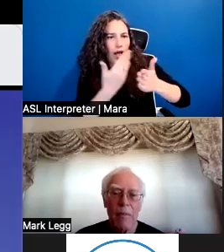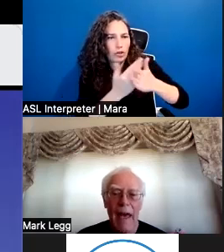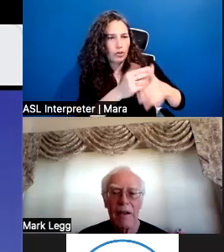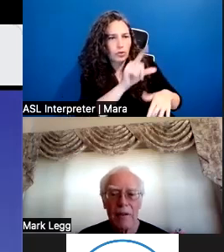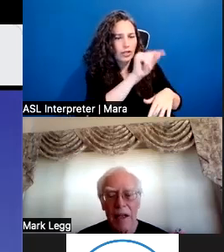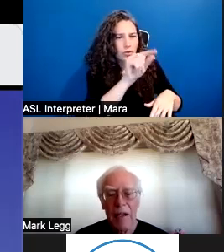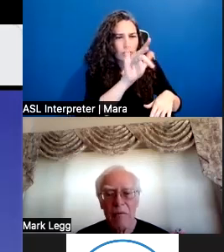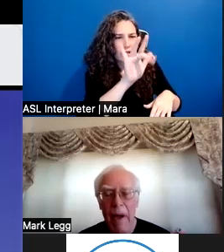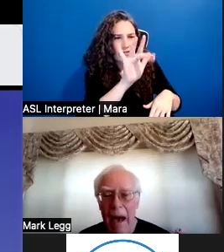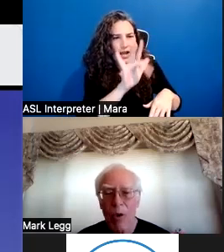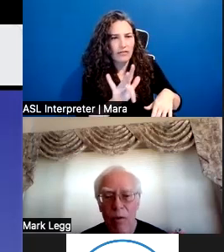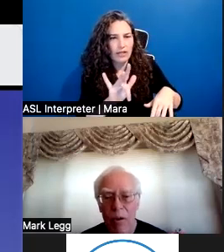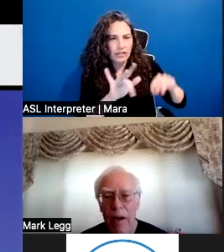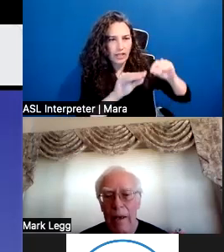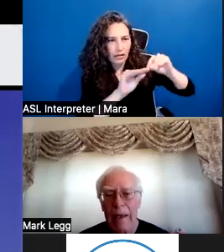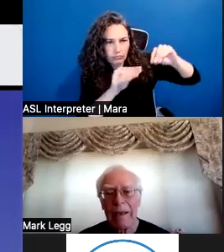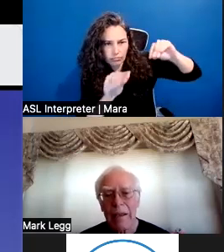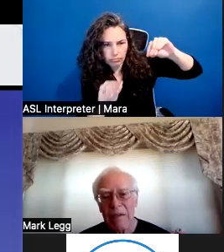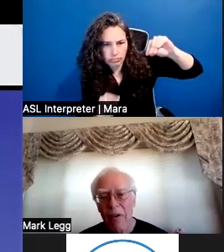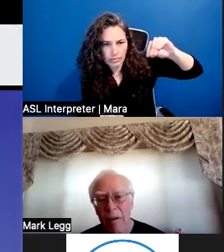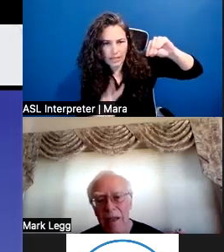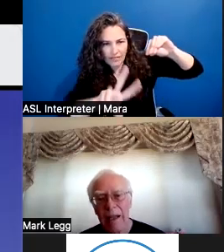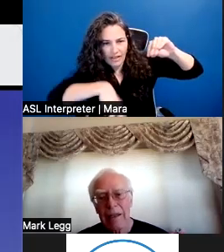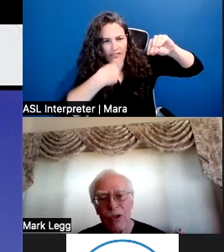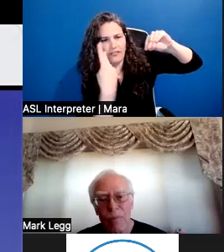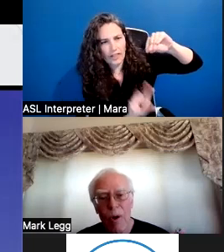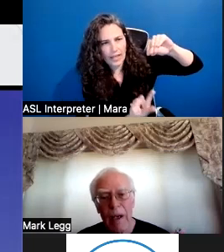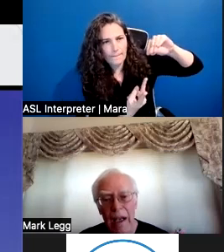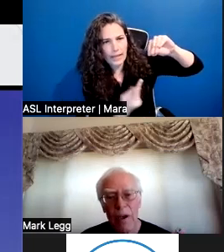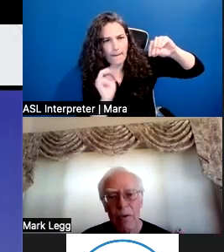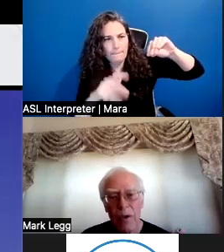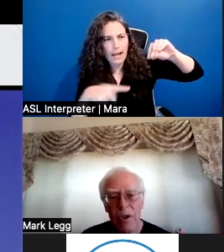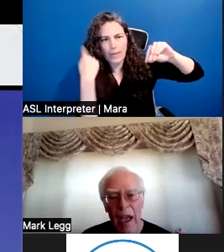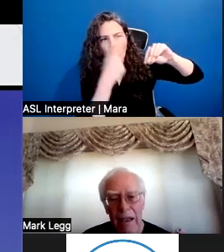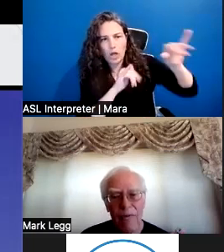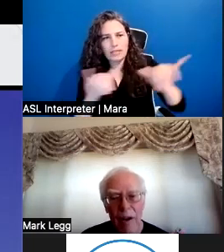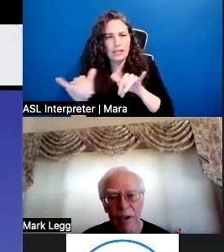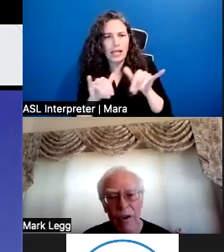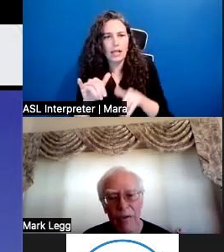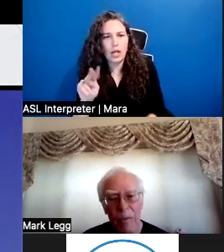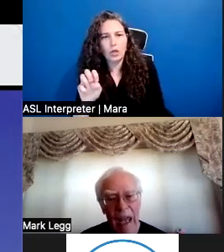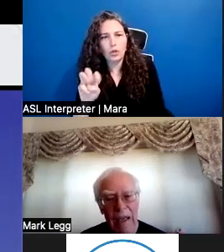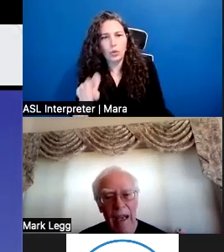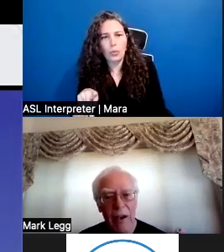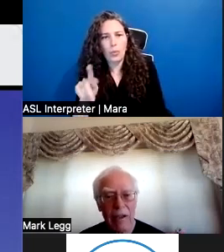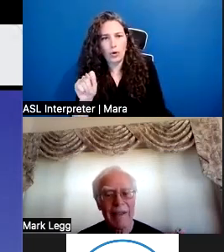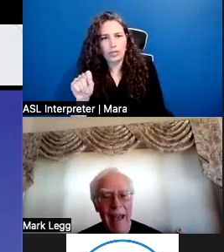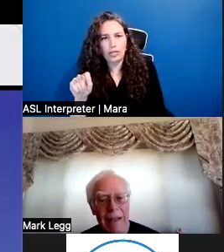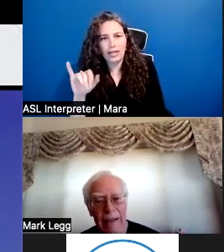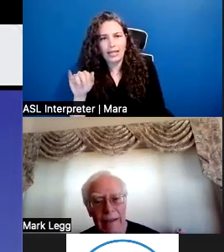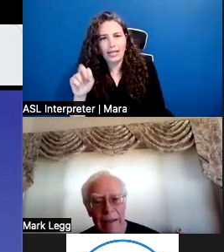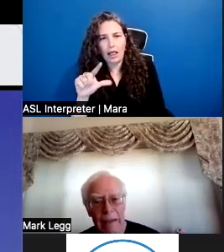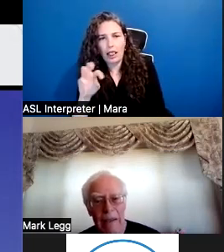flip that map over, it looks very much like the Newport Inglewood Rose Canyon fault zone from San Diego to